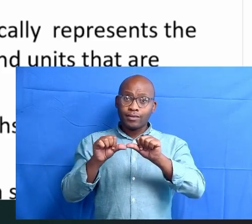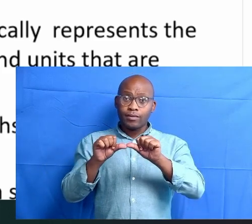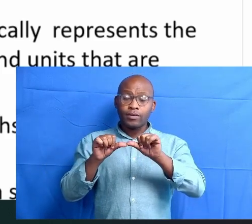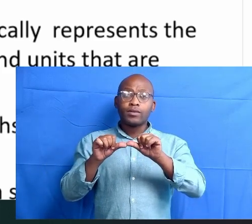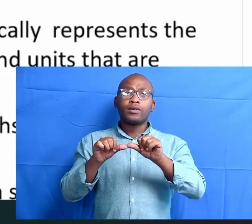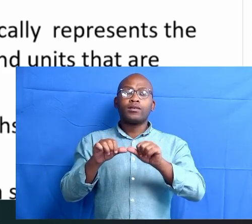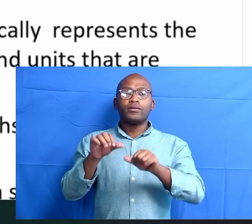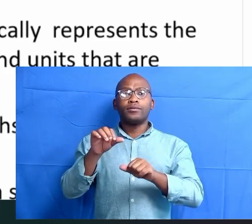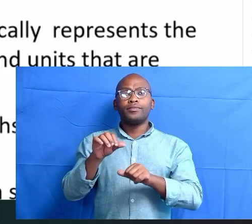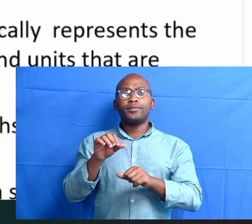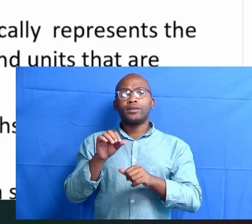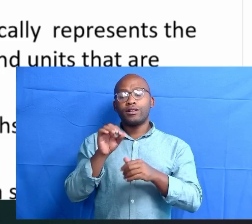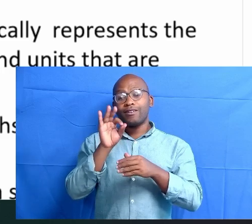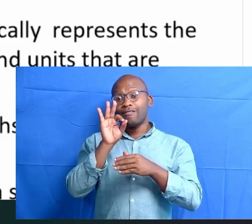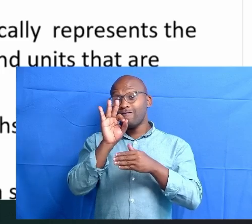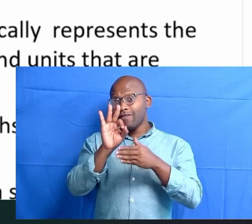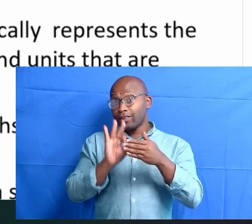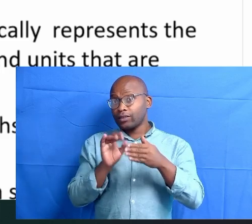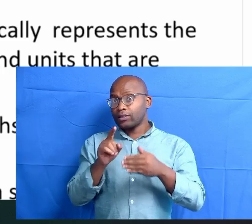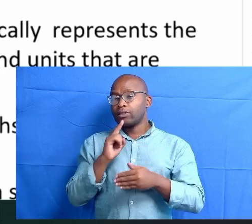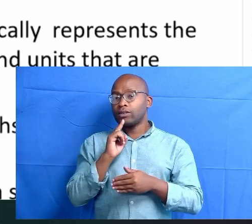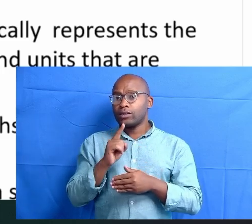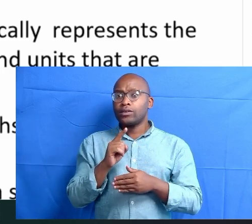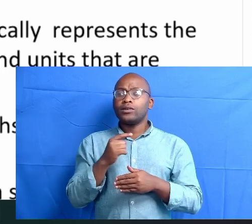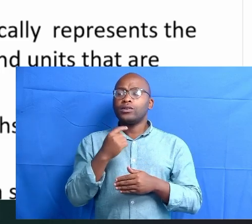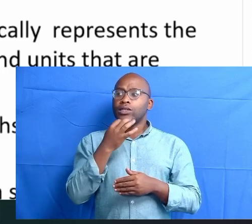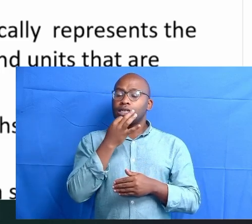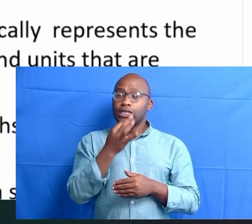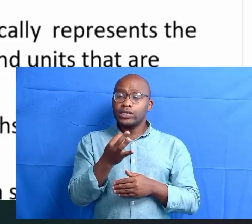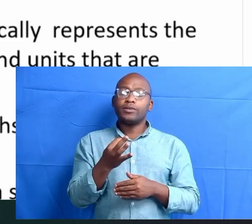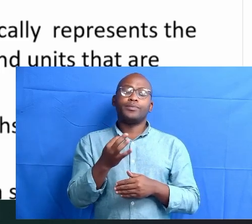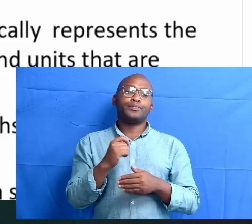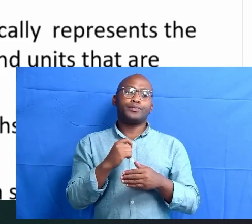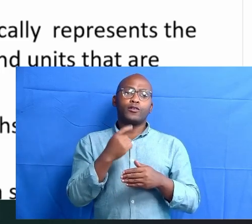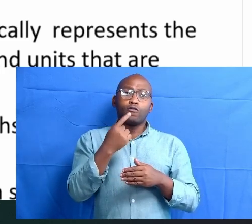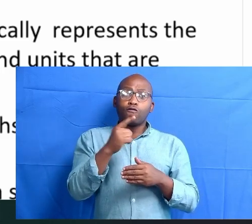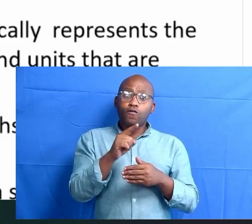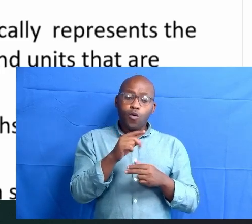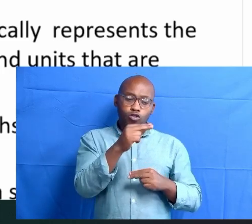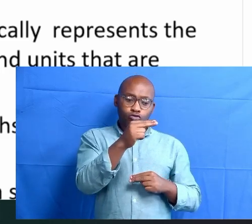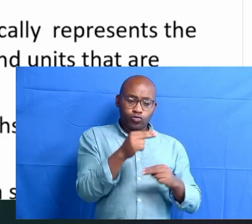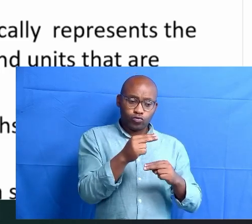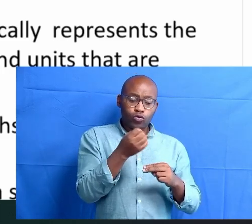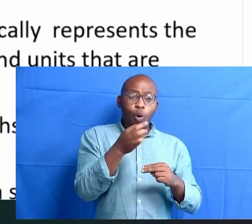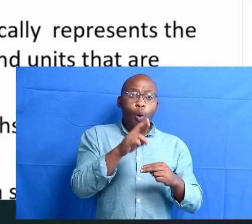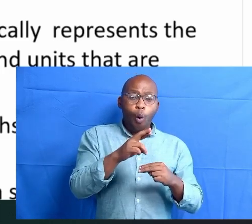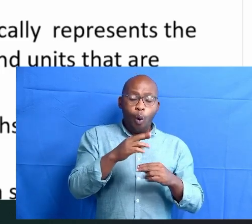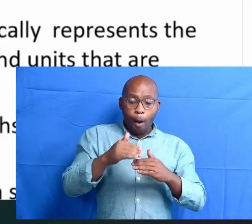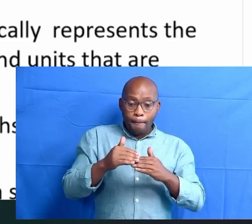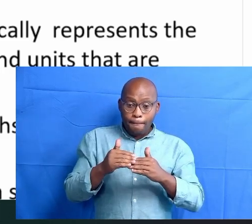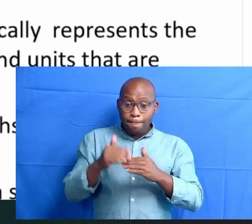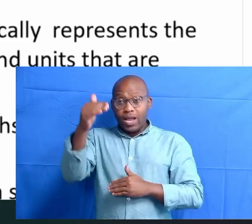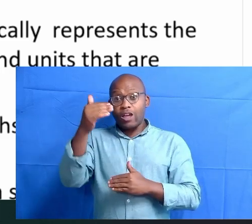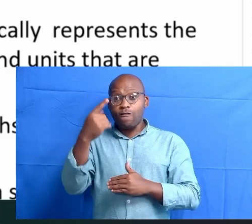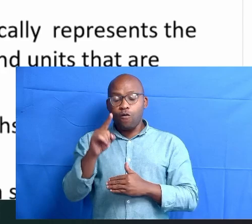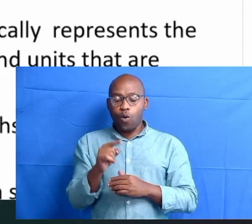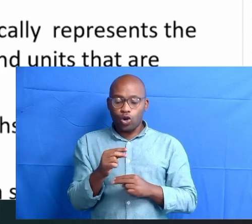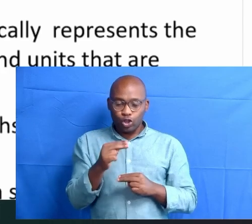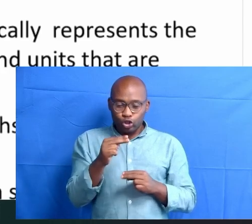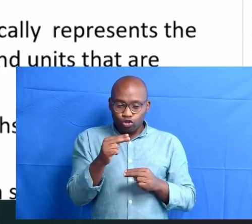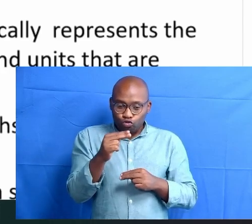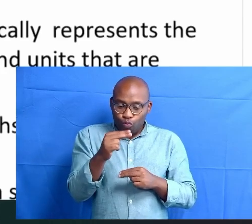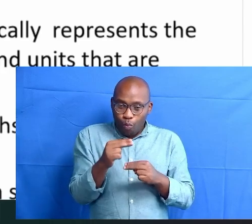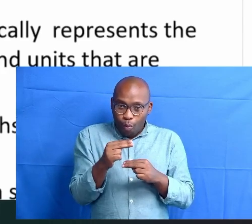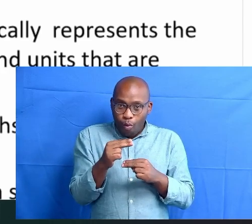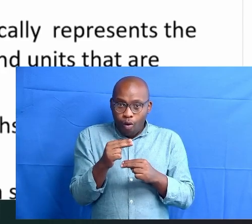the actual object is either reduced for every large object or enlarged for every small object,